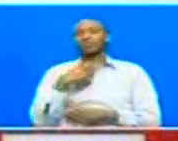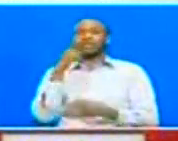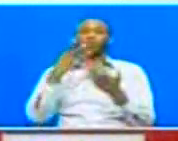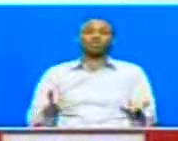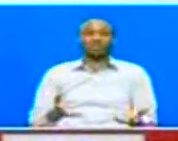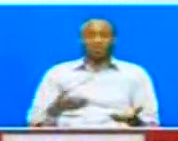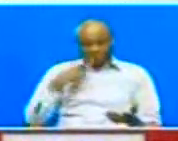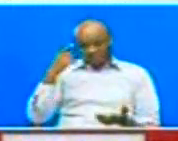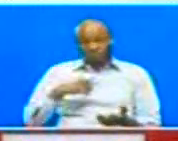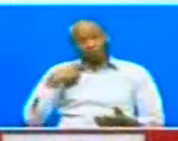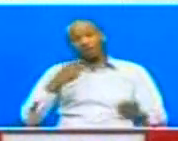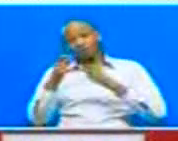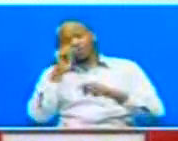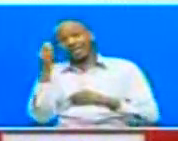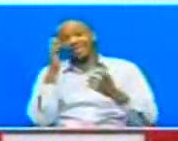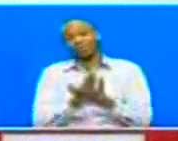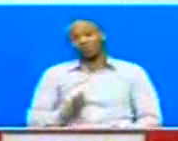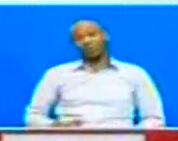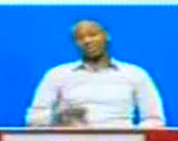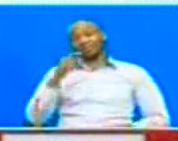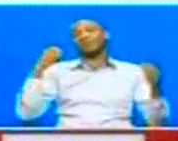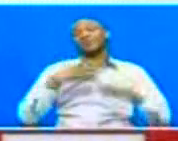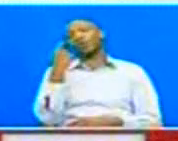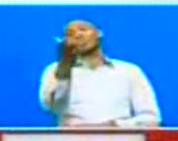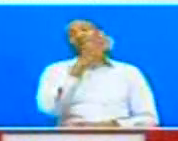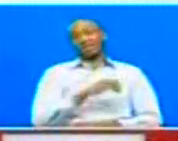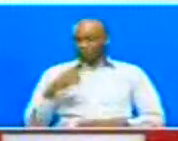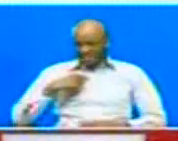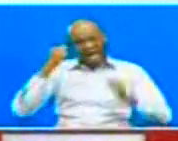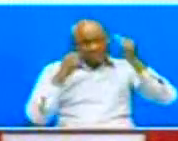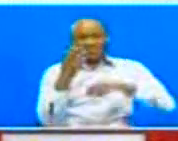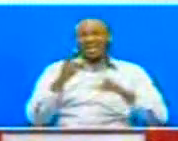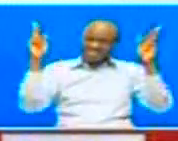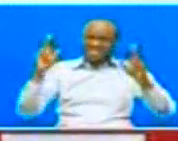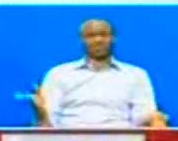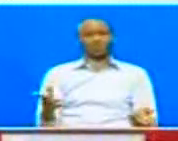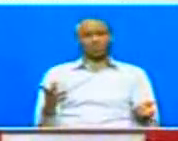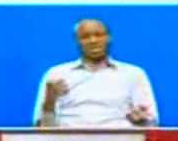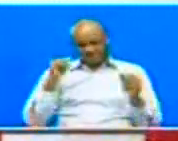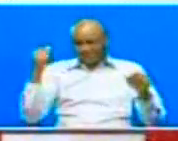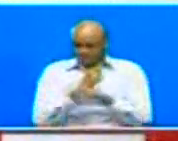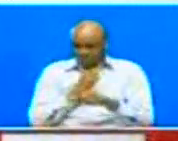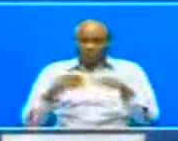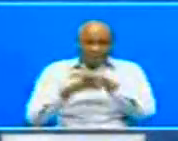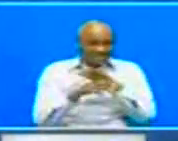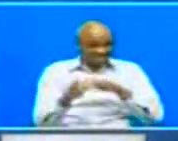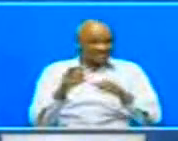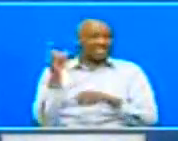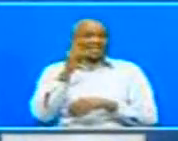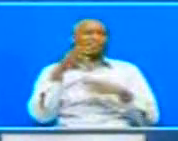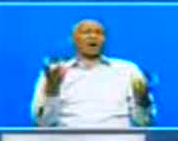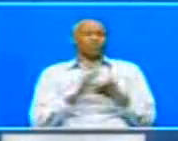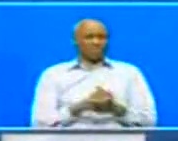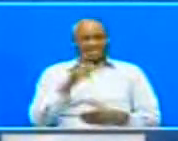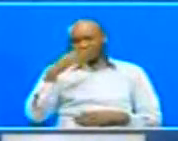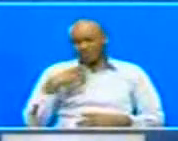are we saying? Are we saying, are we in charge of Kenya? We are not in charge. Because we are the hosts under international law. Mm-hmm. We are the ones who should determine how you should stay